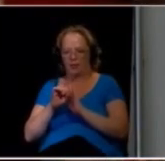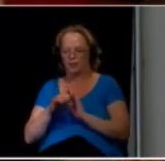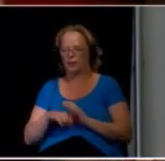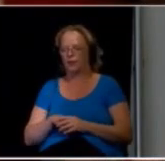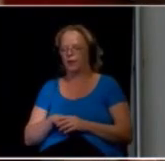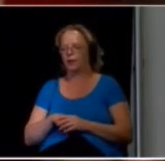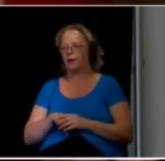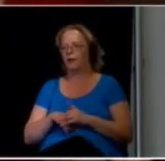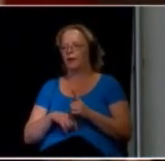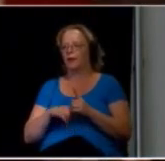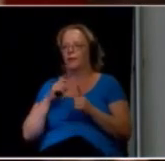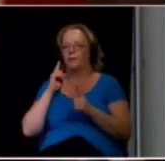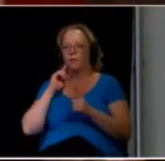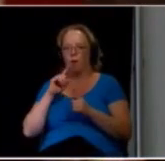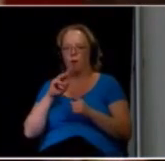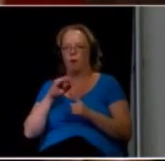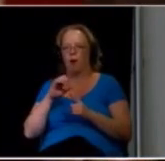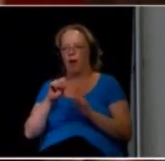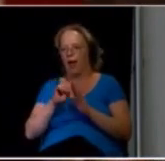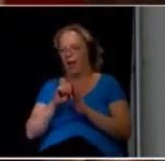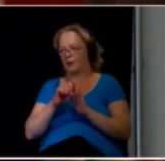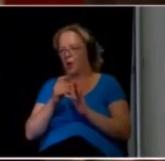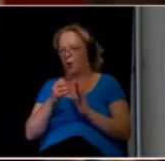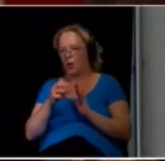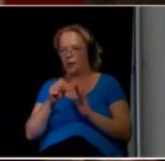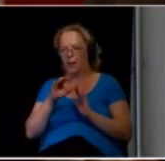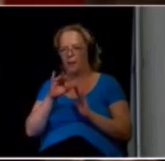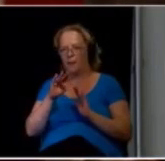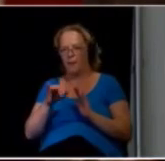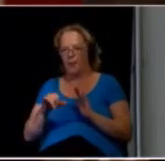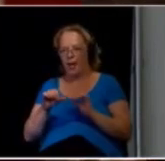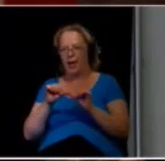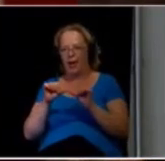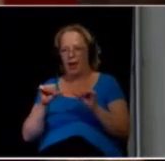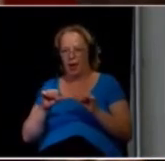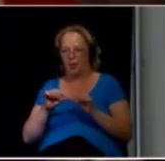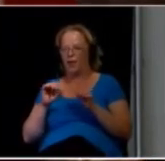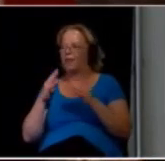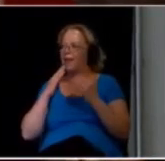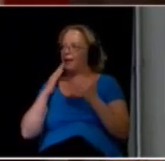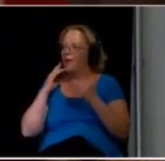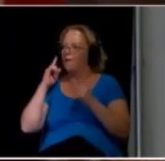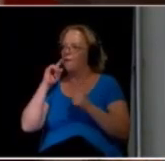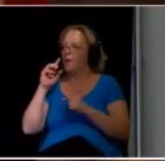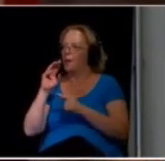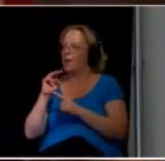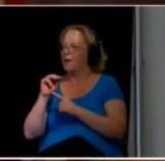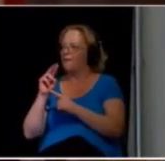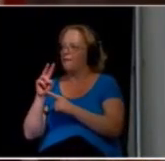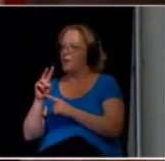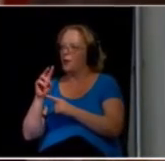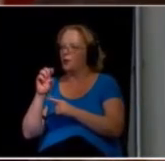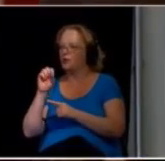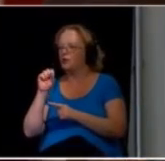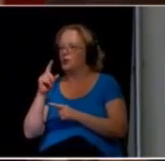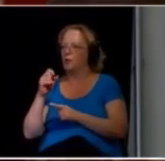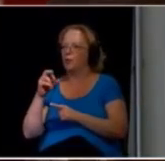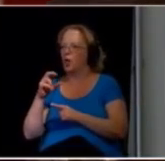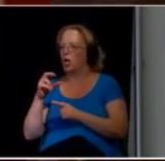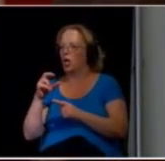Bay Area Model S owners, I want to say a big thank you for the Mountain View Supercharger that just opened this afternoon.